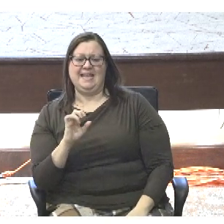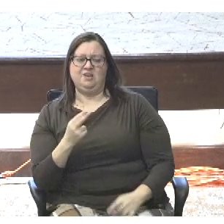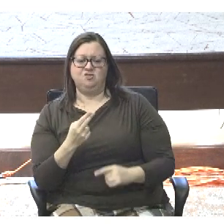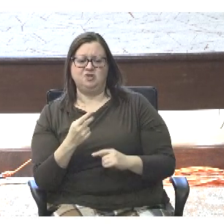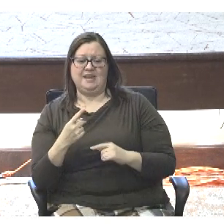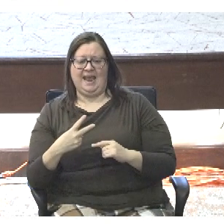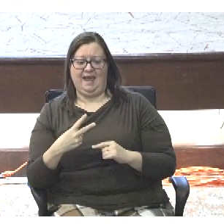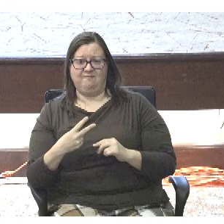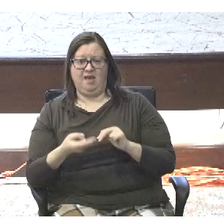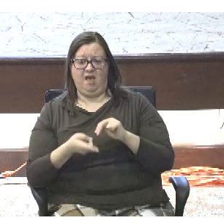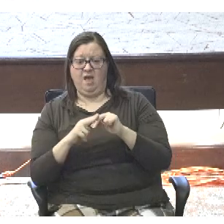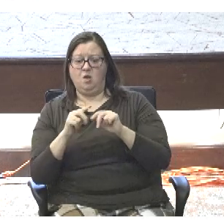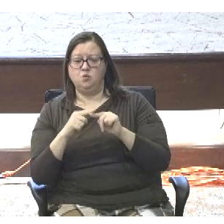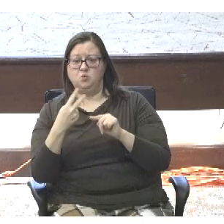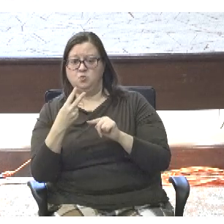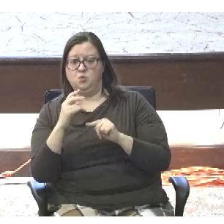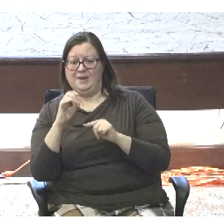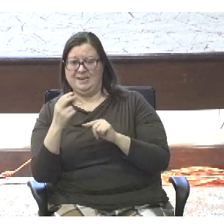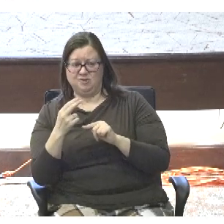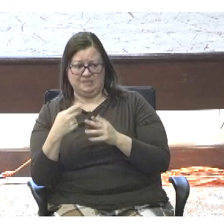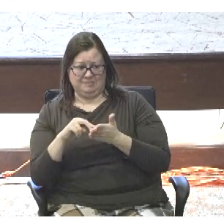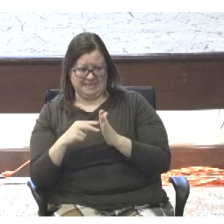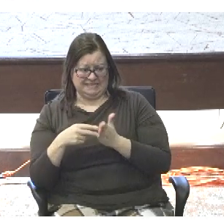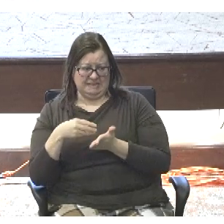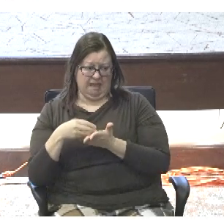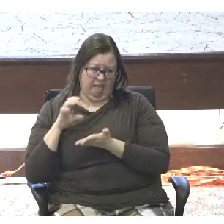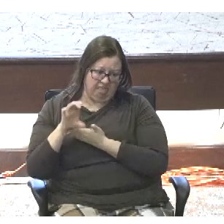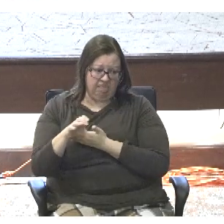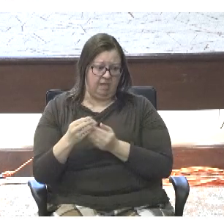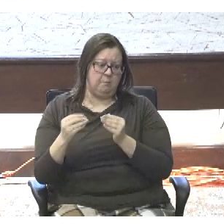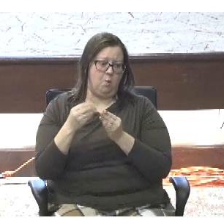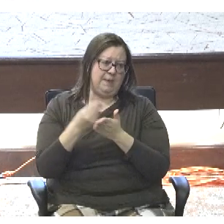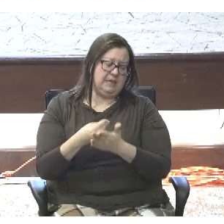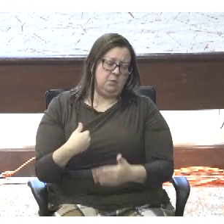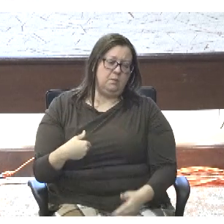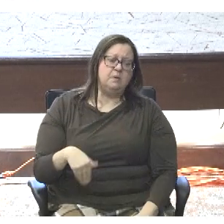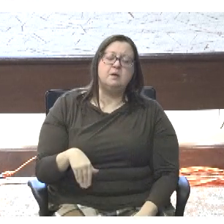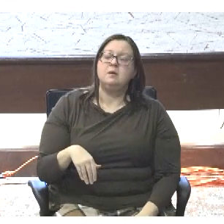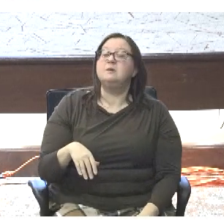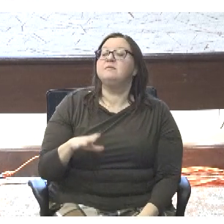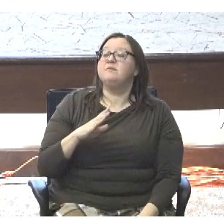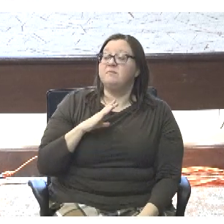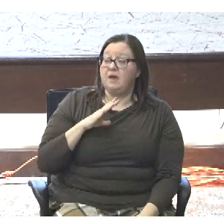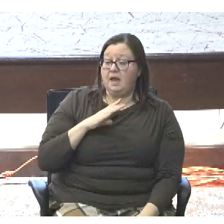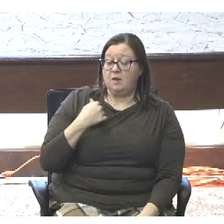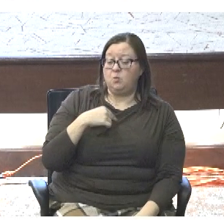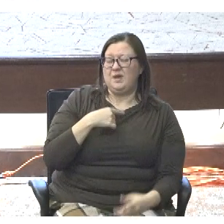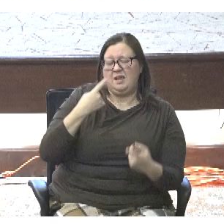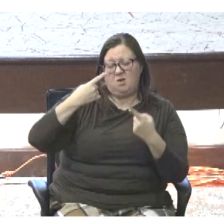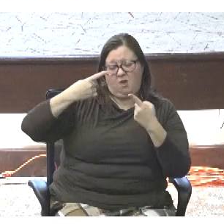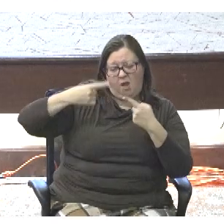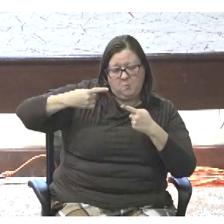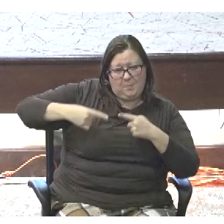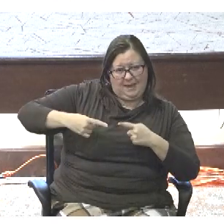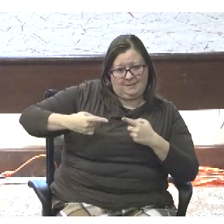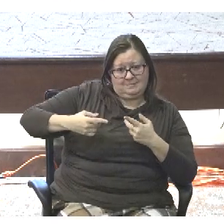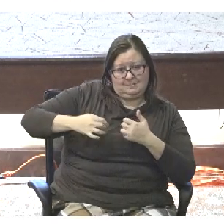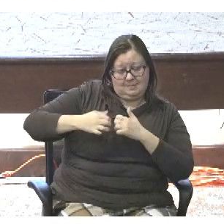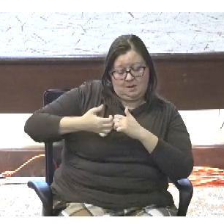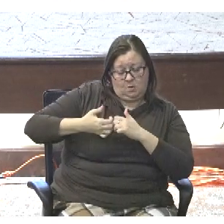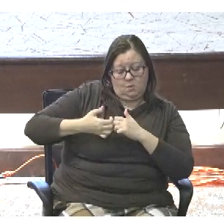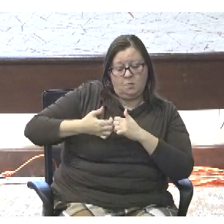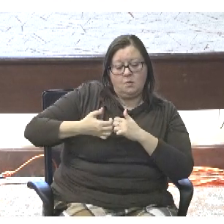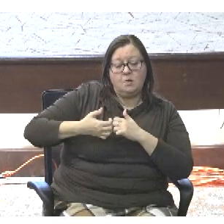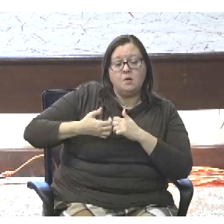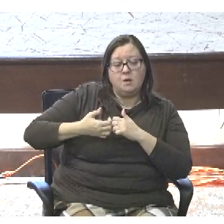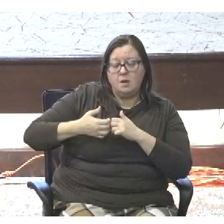They thought that was going to increase the cost significantly. And so what we did, one of our compromises, is that we